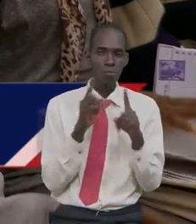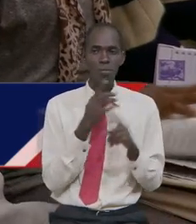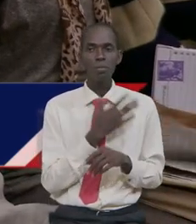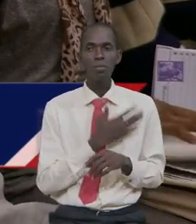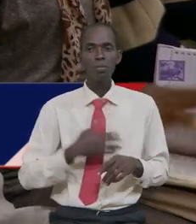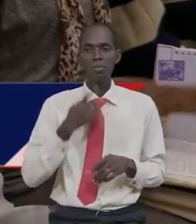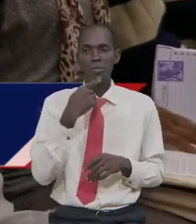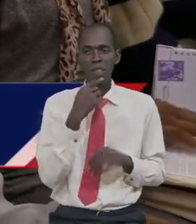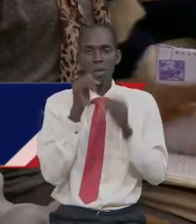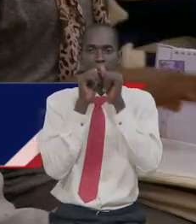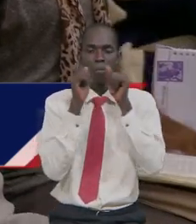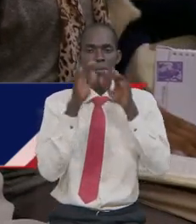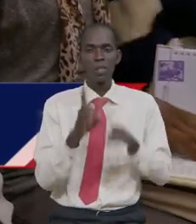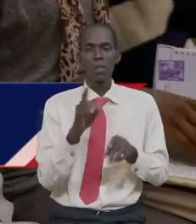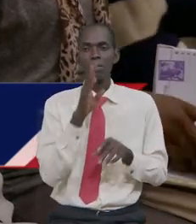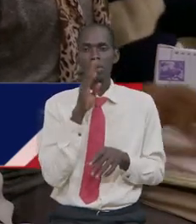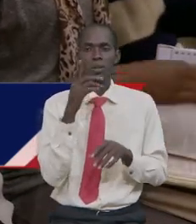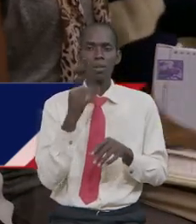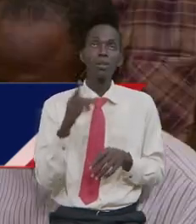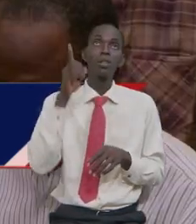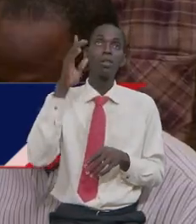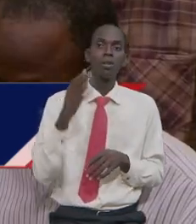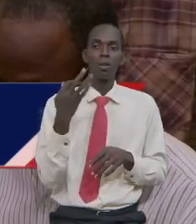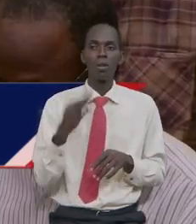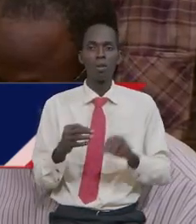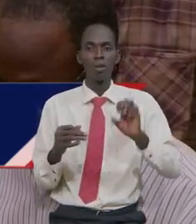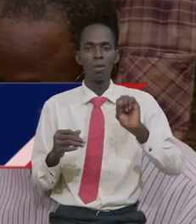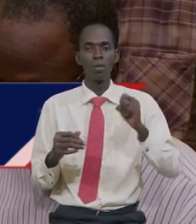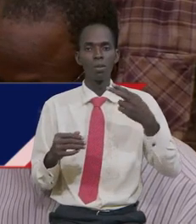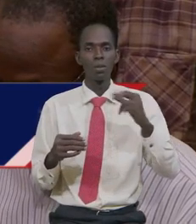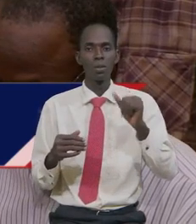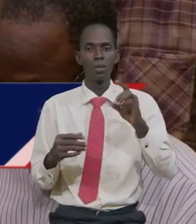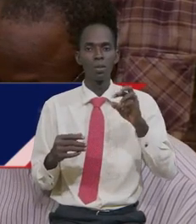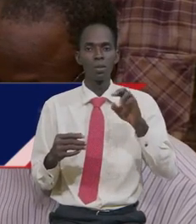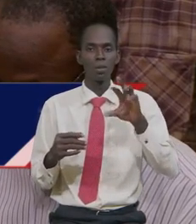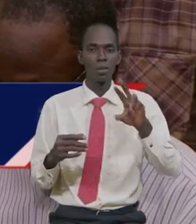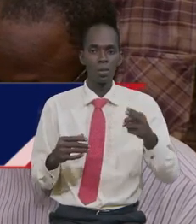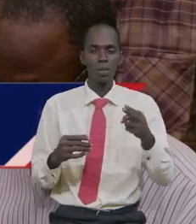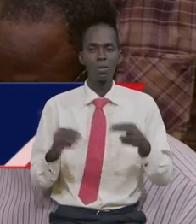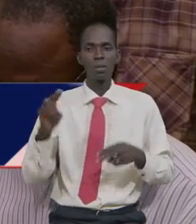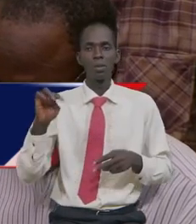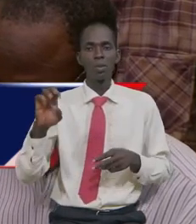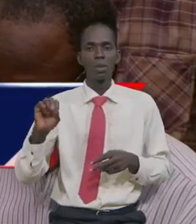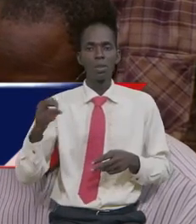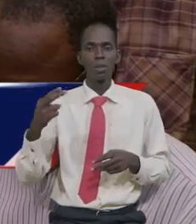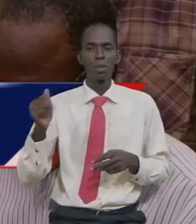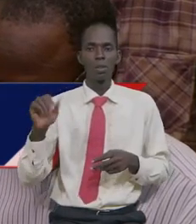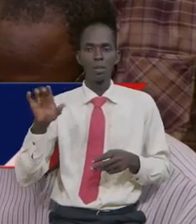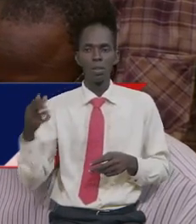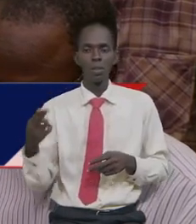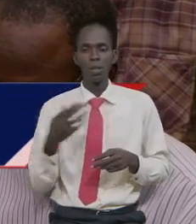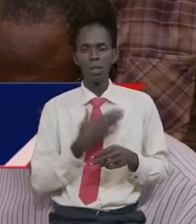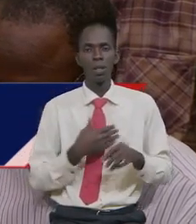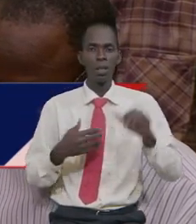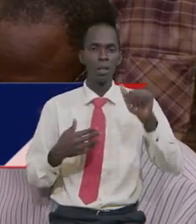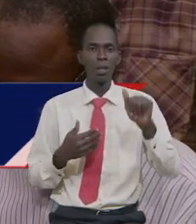said, blessed be the God of Shadrach, Meshach, and Abednego, who has sent his